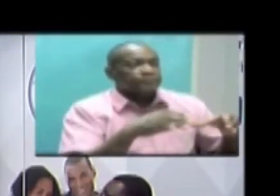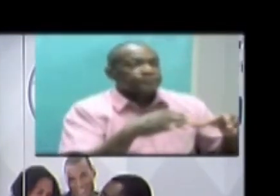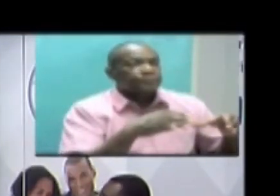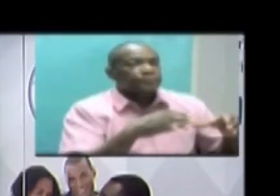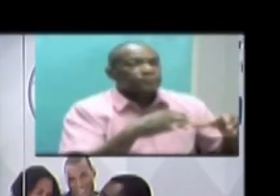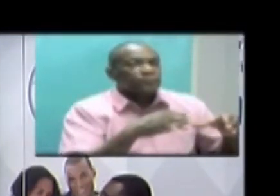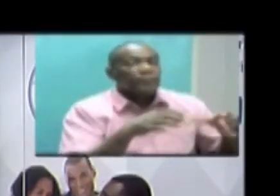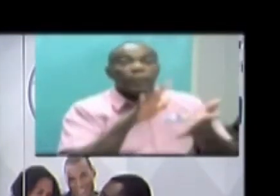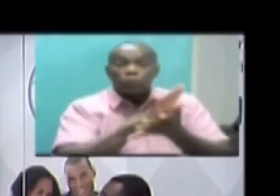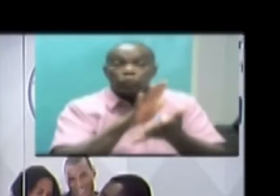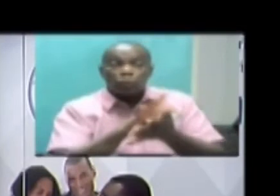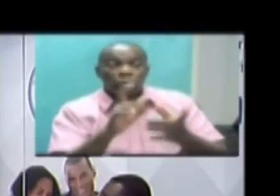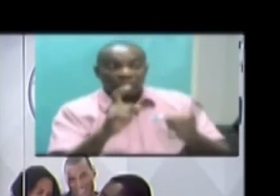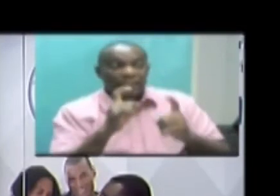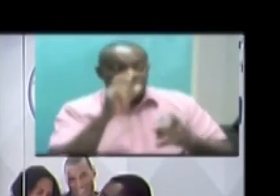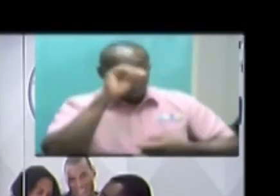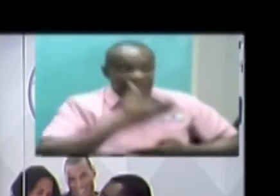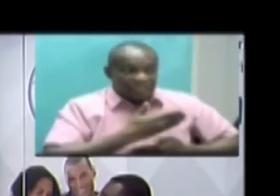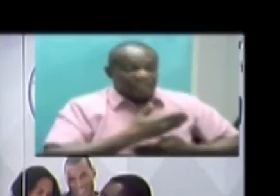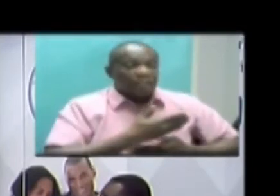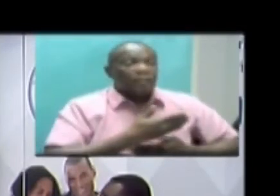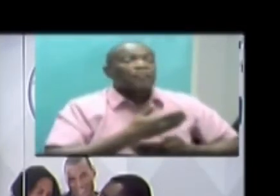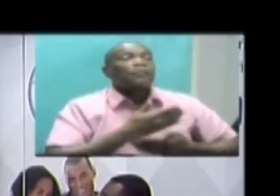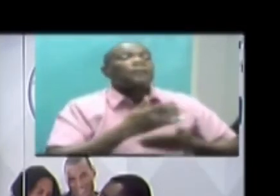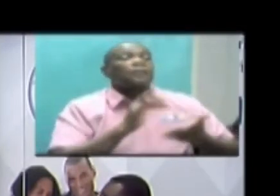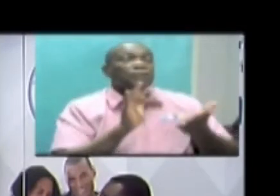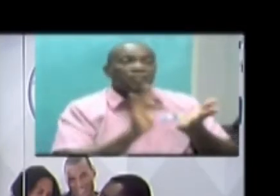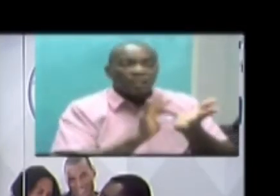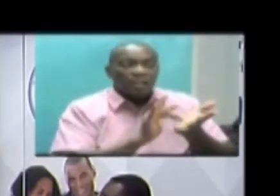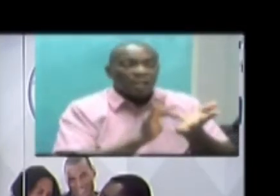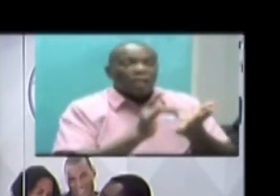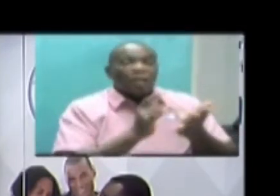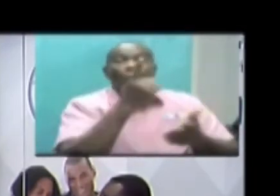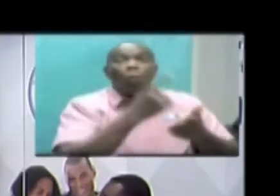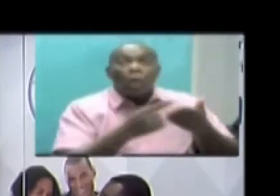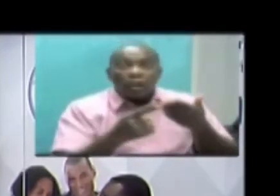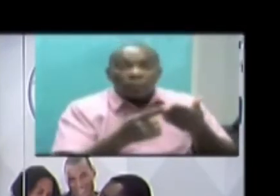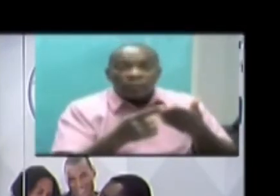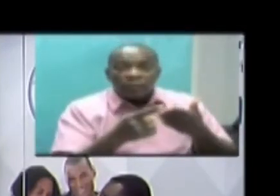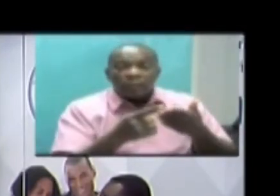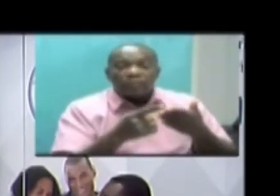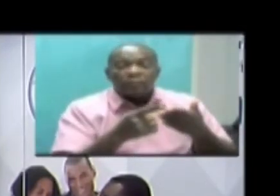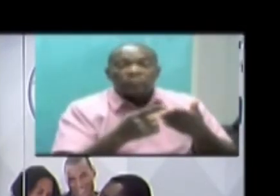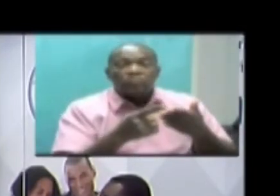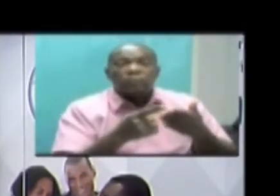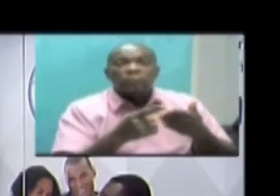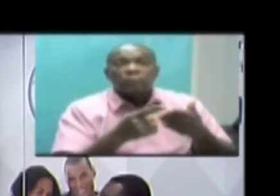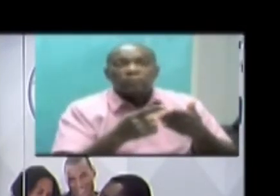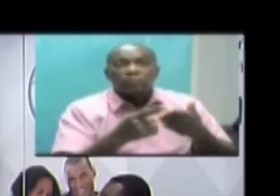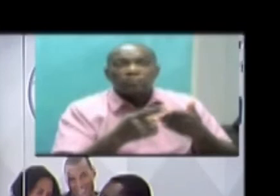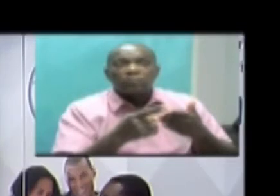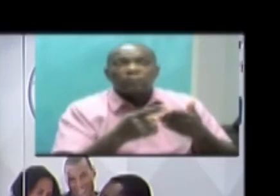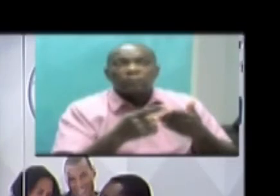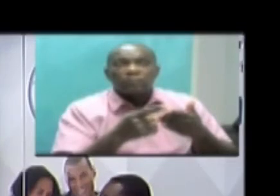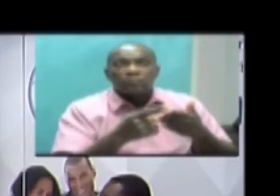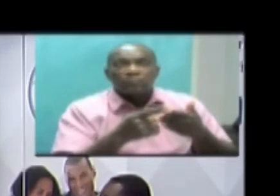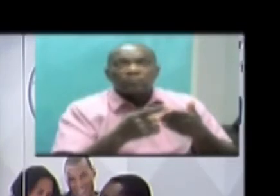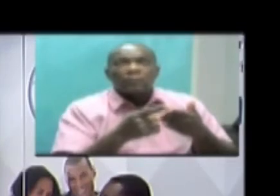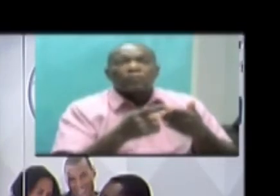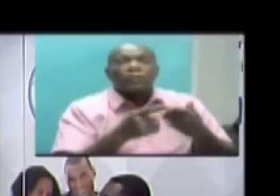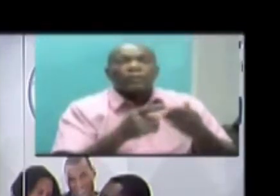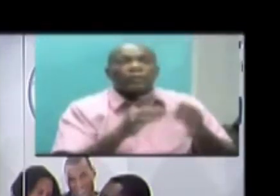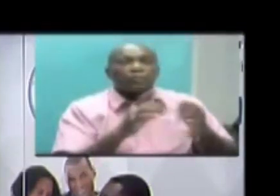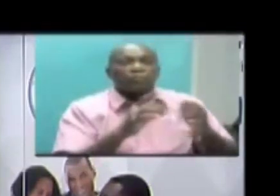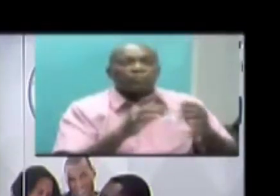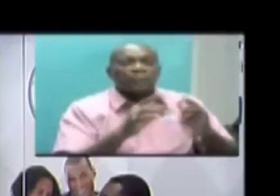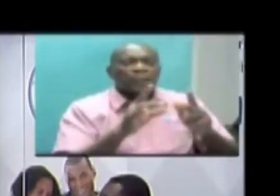him. In 1 week time, we even connect it up to our home, right? We use it in her workplace, and